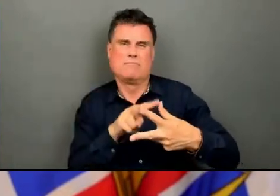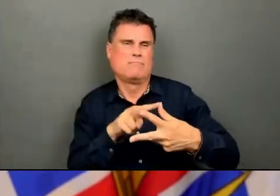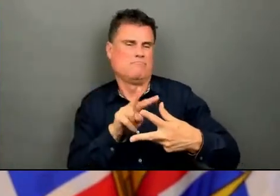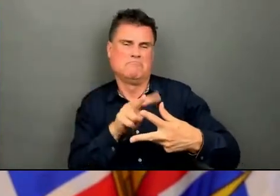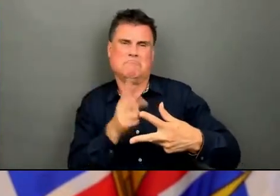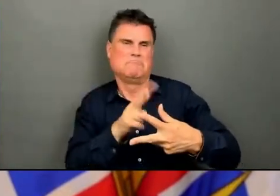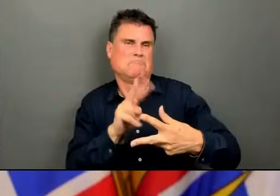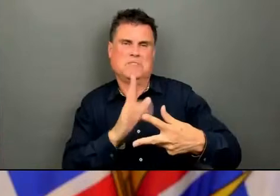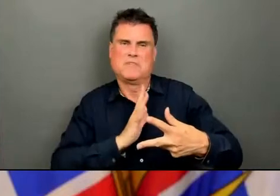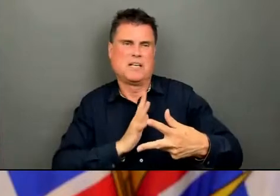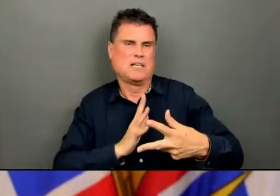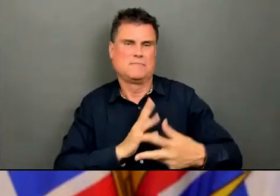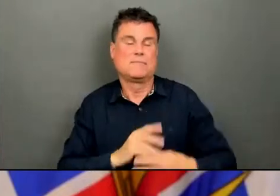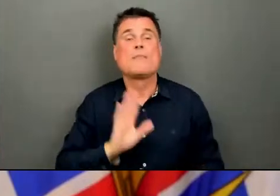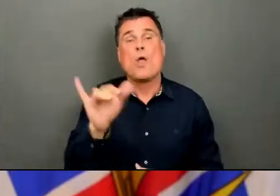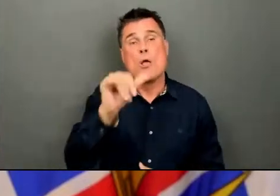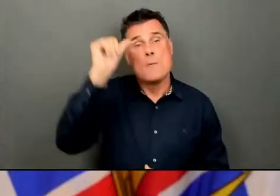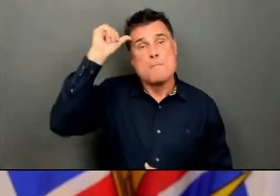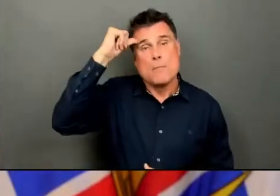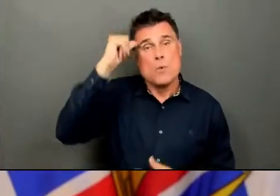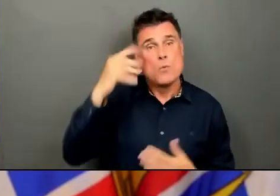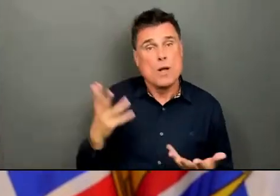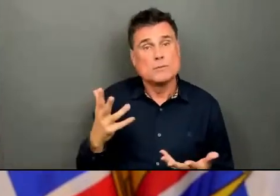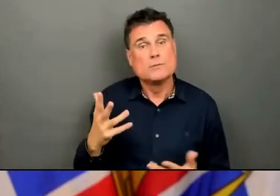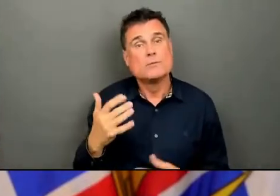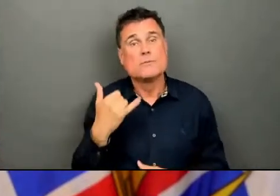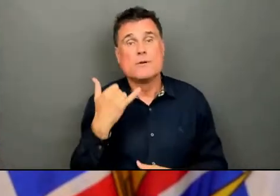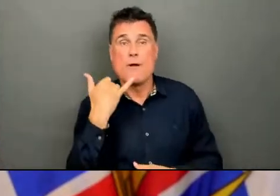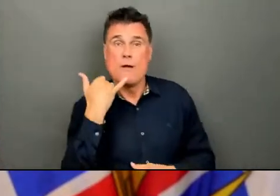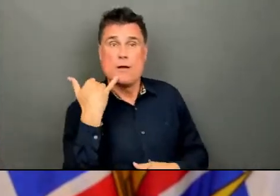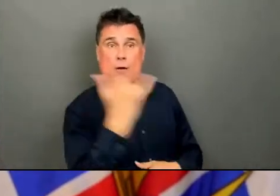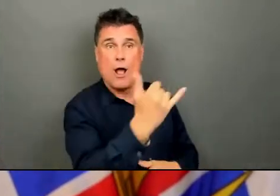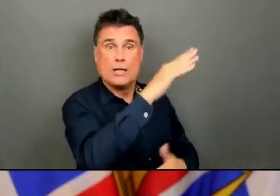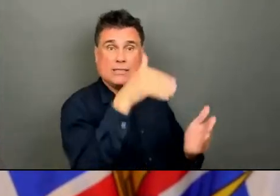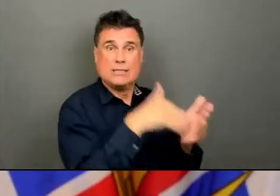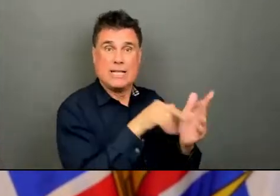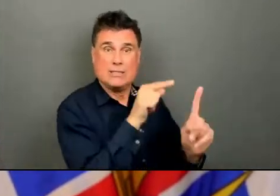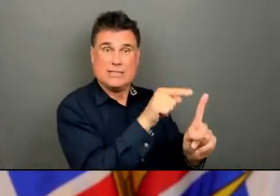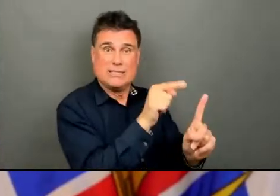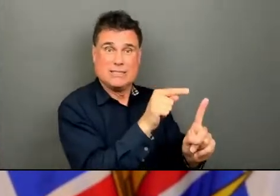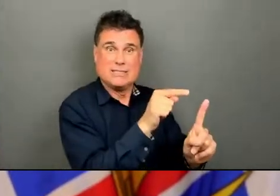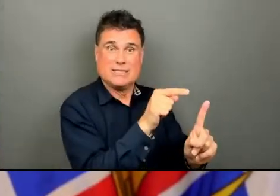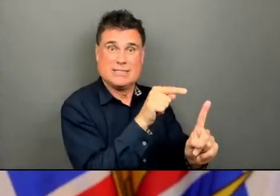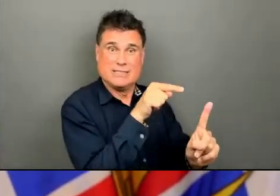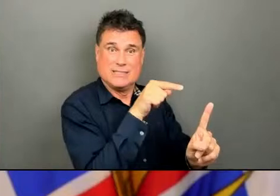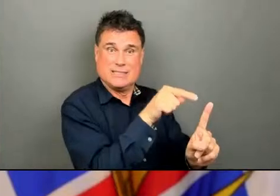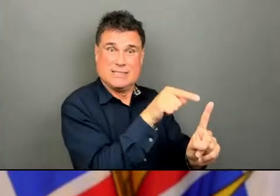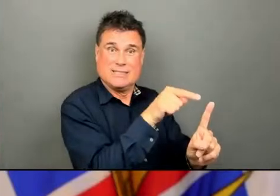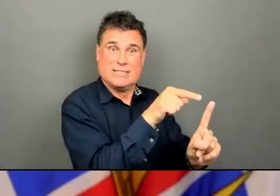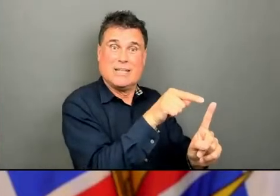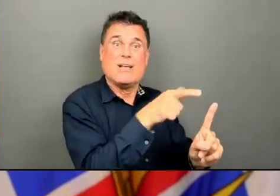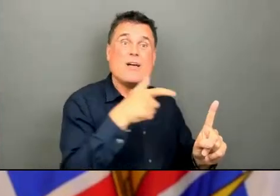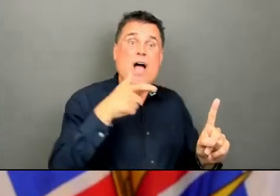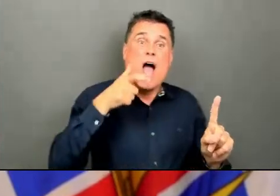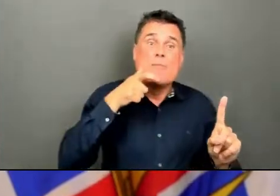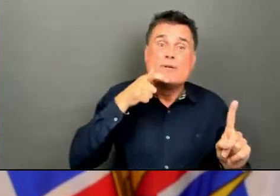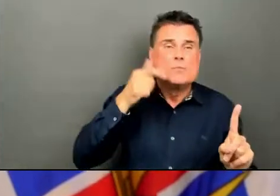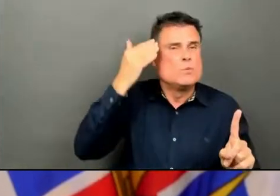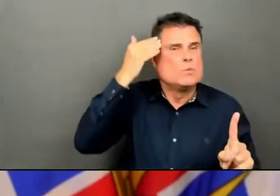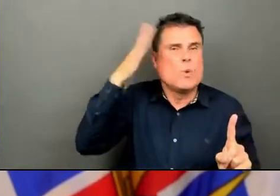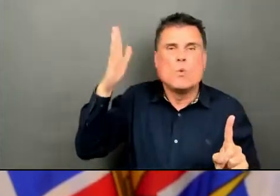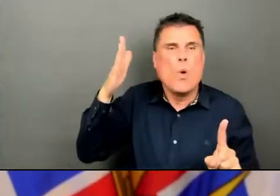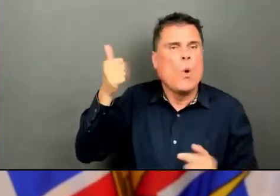center agents don't have the information to know which vaccines you will receive at any particular day on any of the